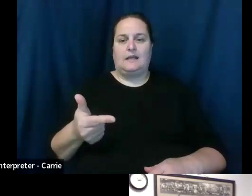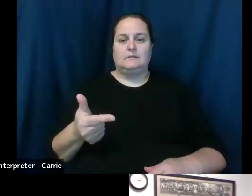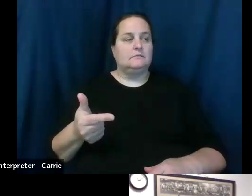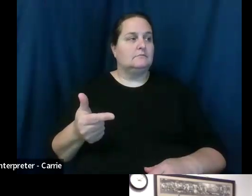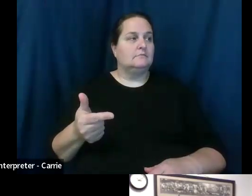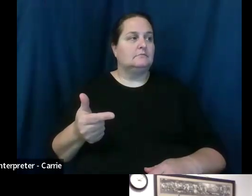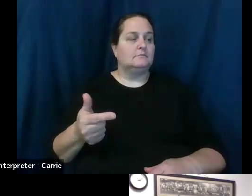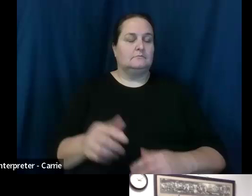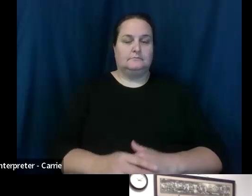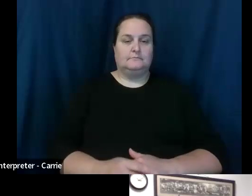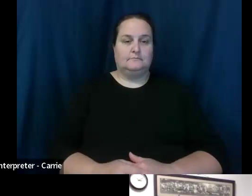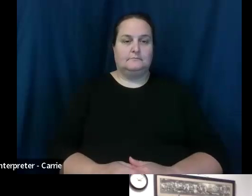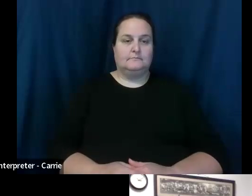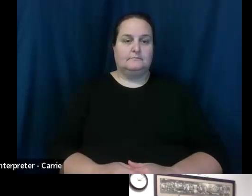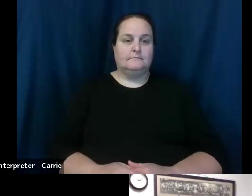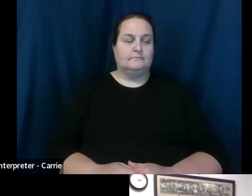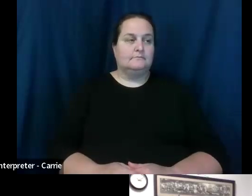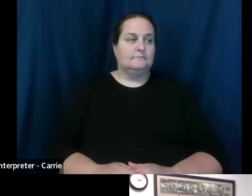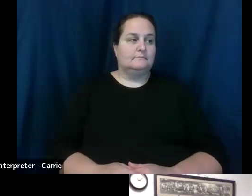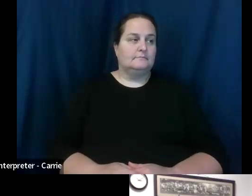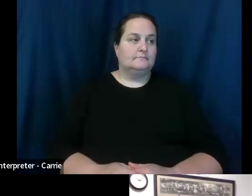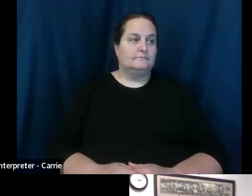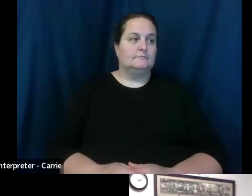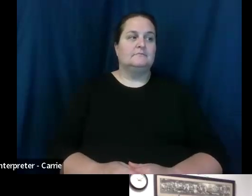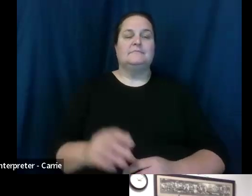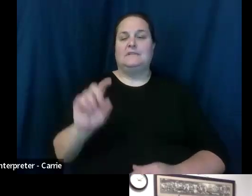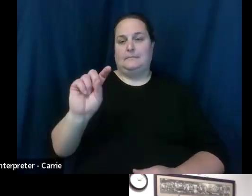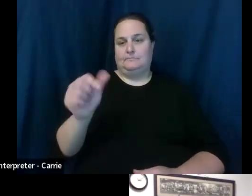And it will take you to the same kind of page that was at the end of step 1.